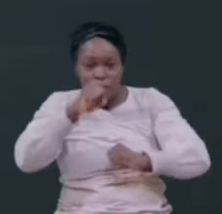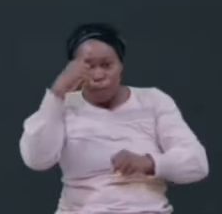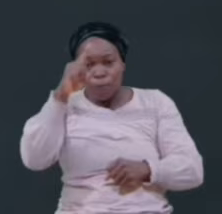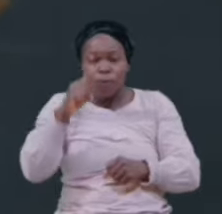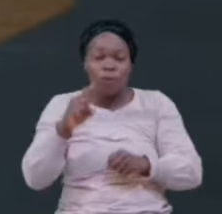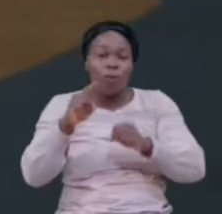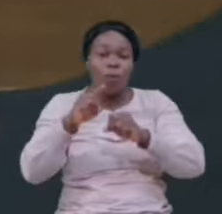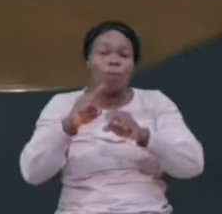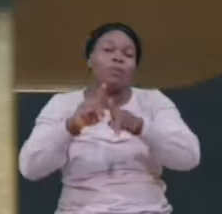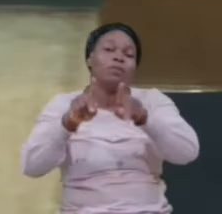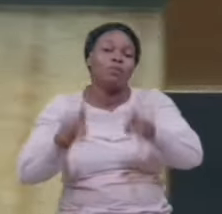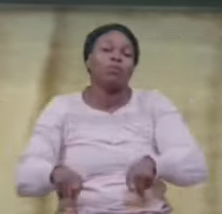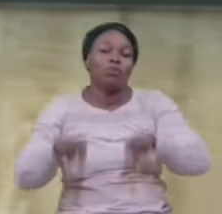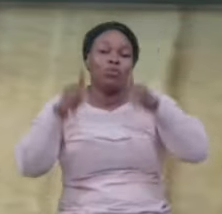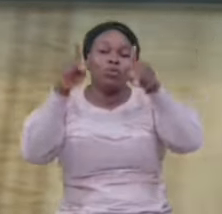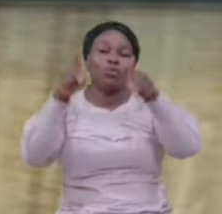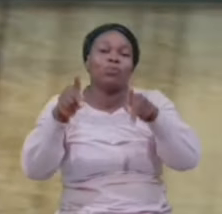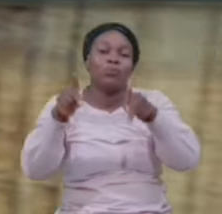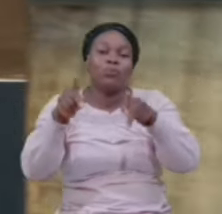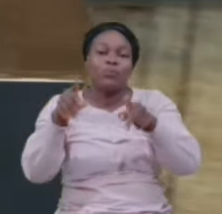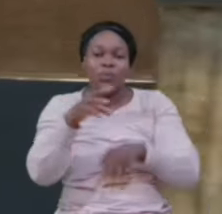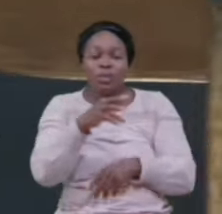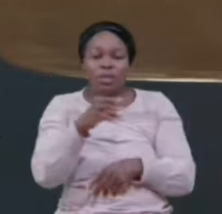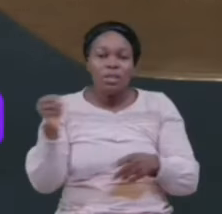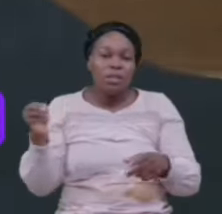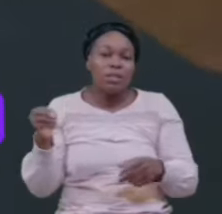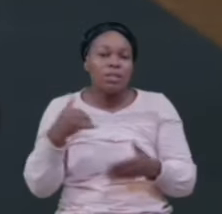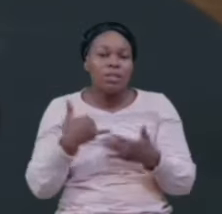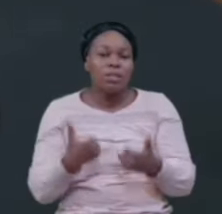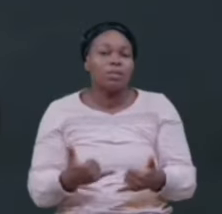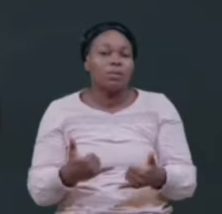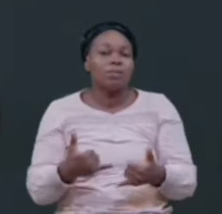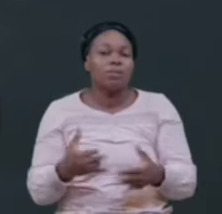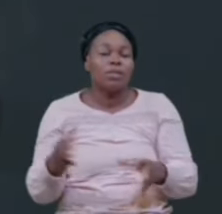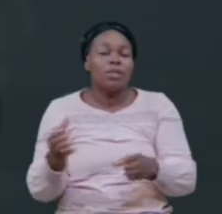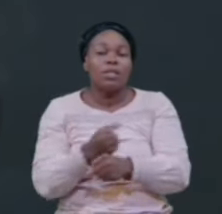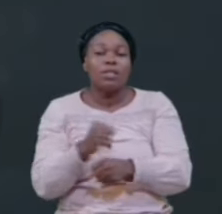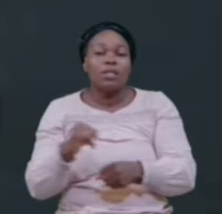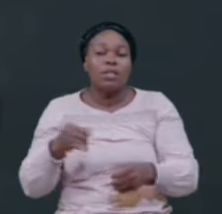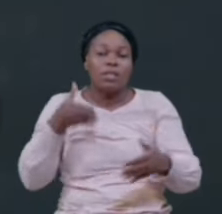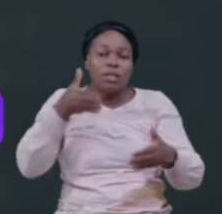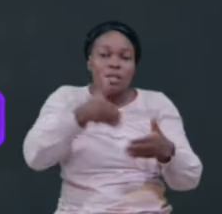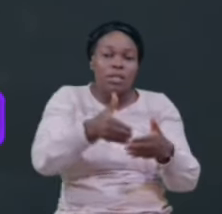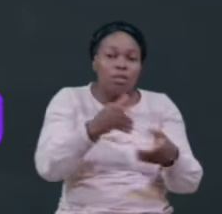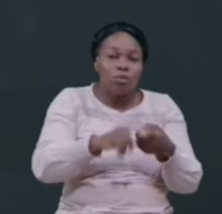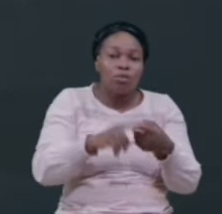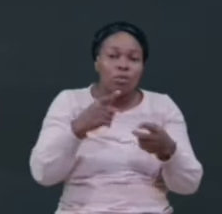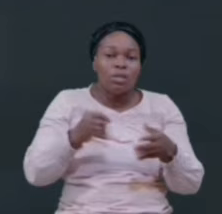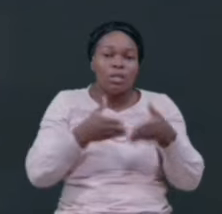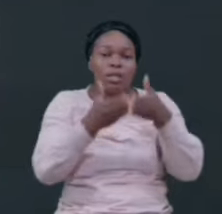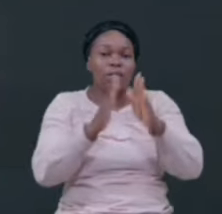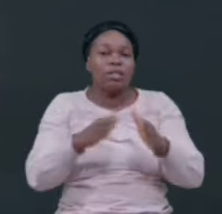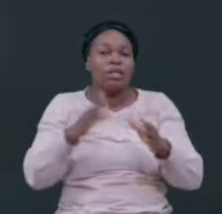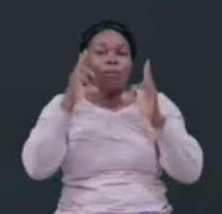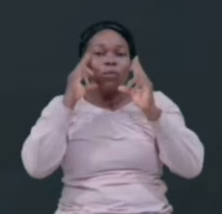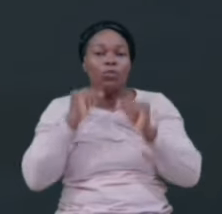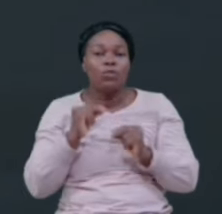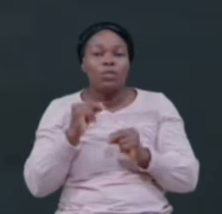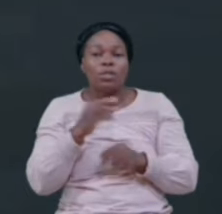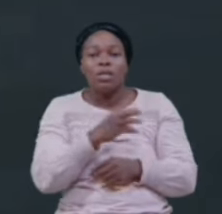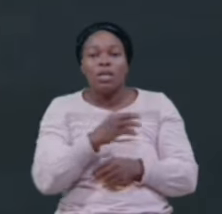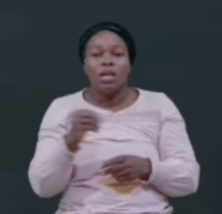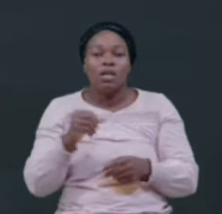shall be. You are getting near the leader. Moses, what's wrong with you? I shall be in that